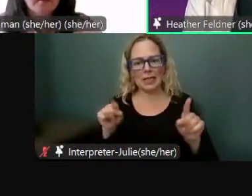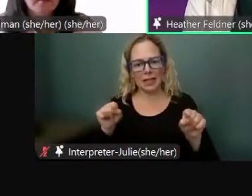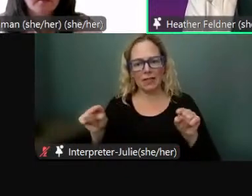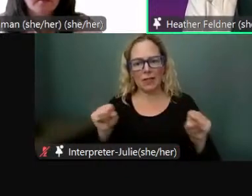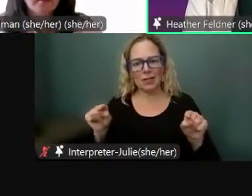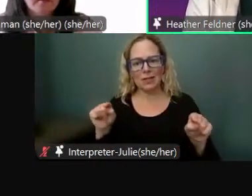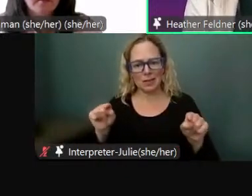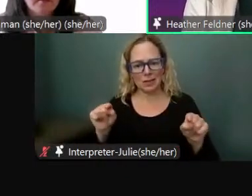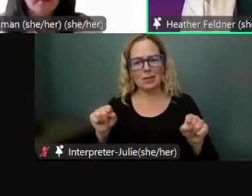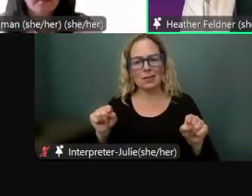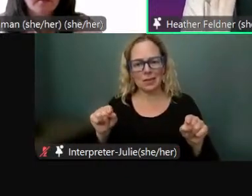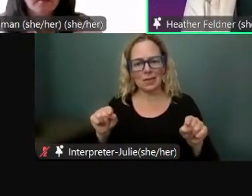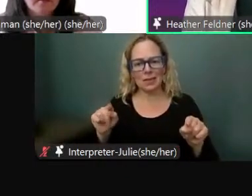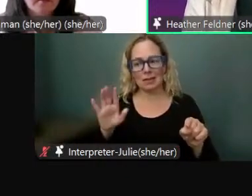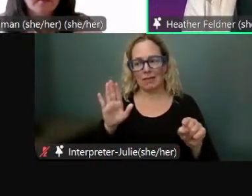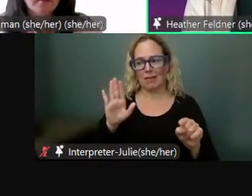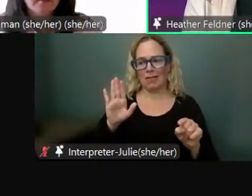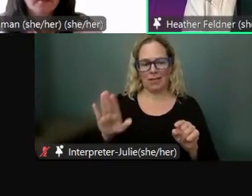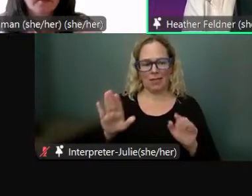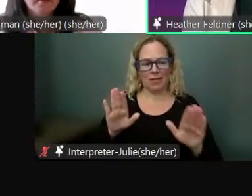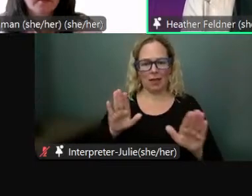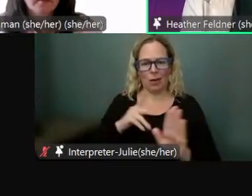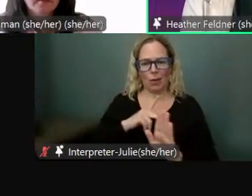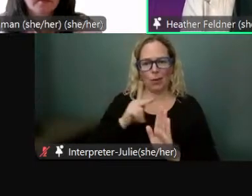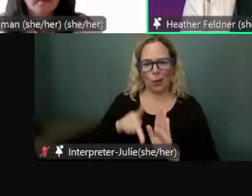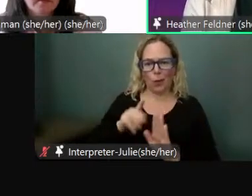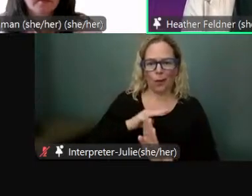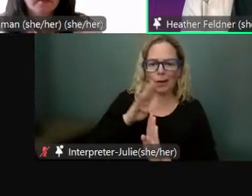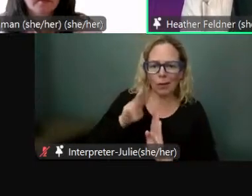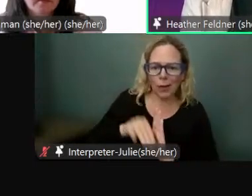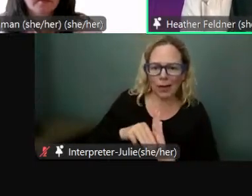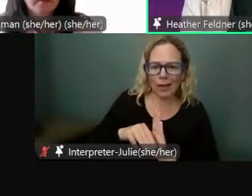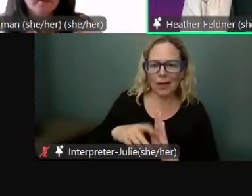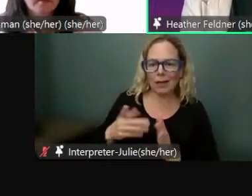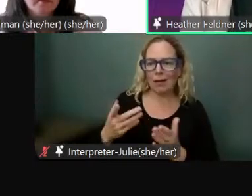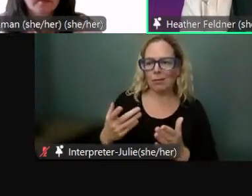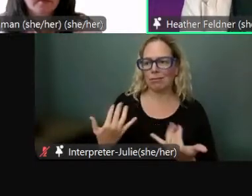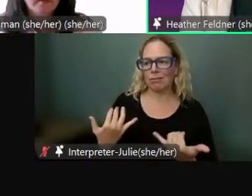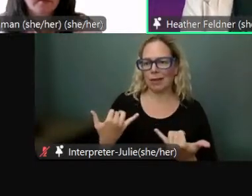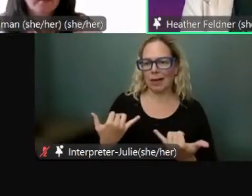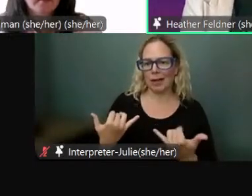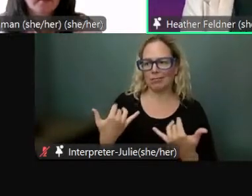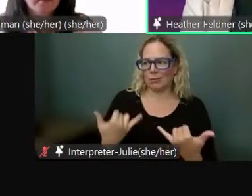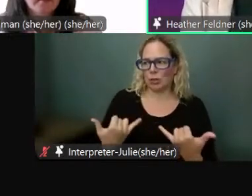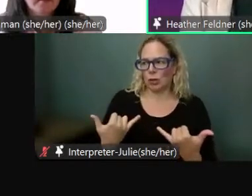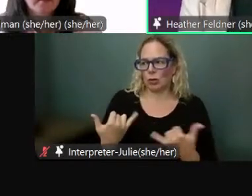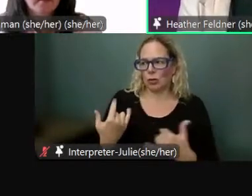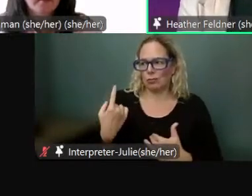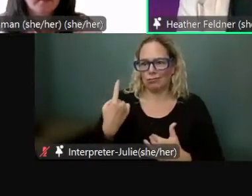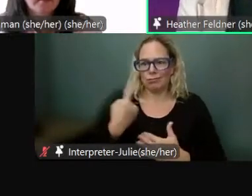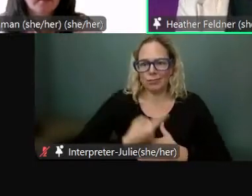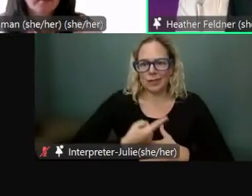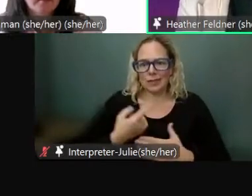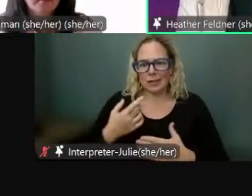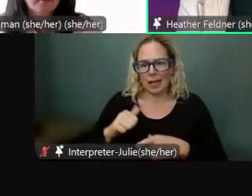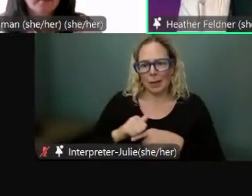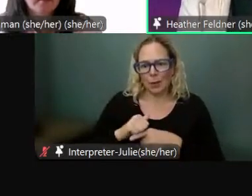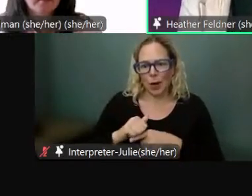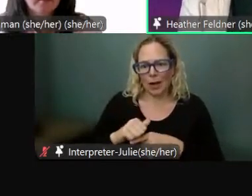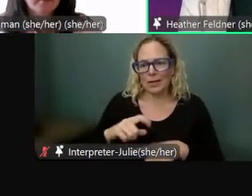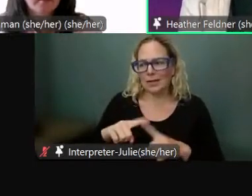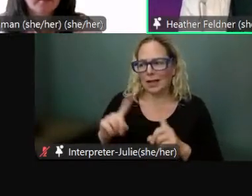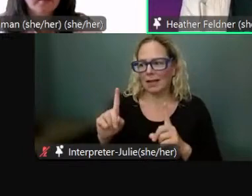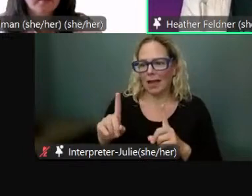in curricular history and kind of current practice that really focuses more on that medical model approach in